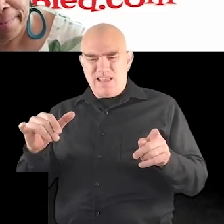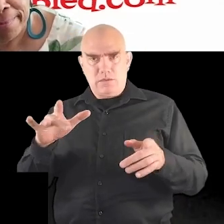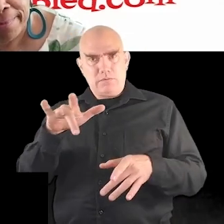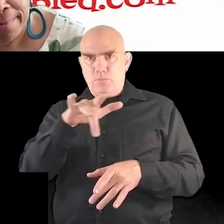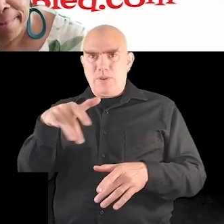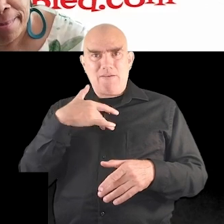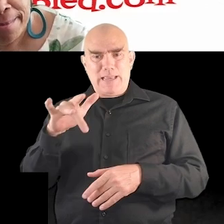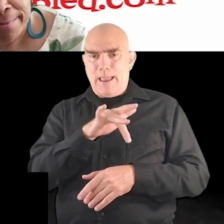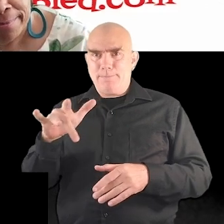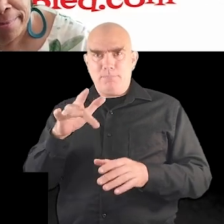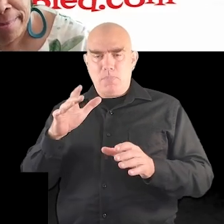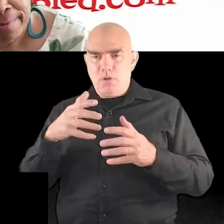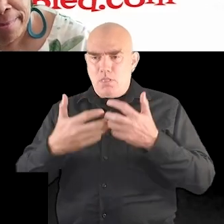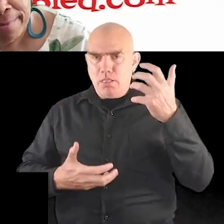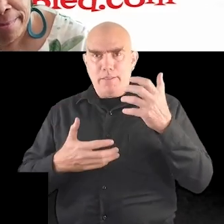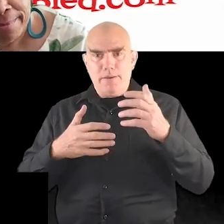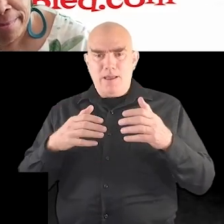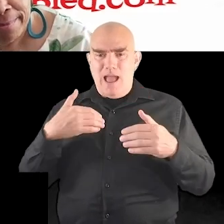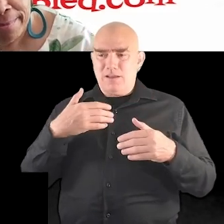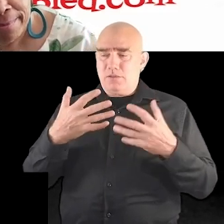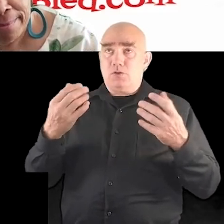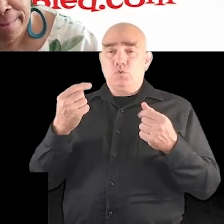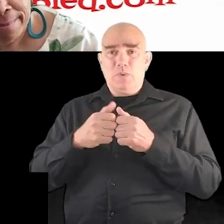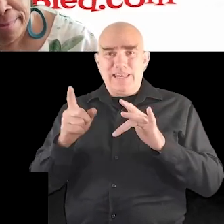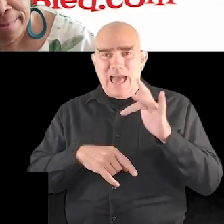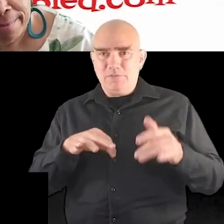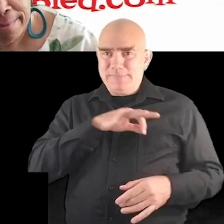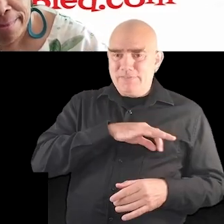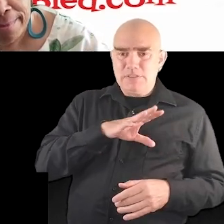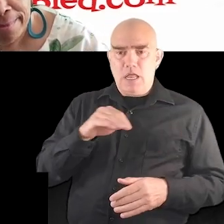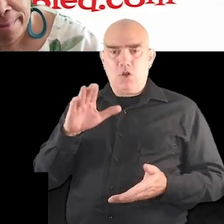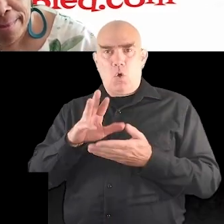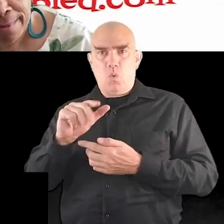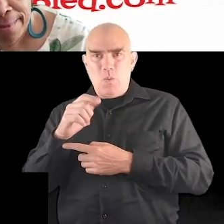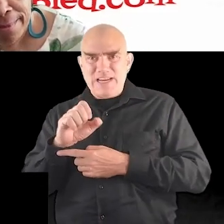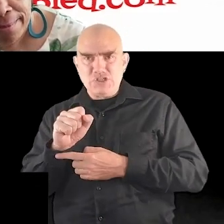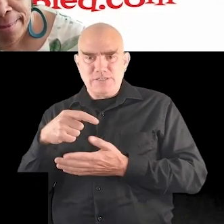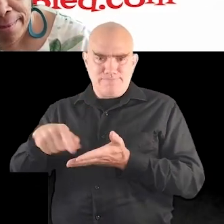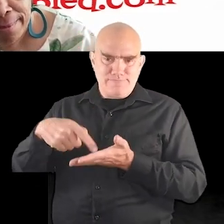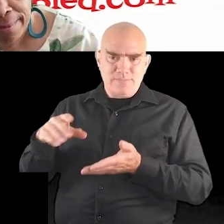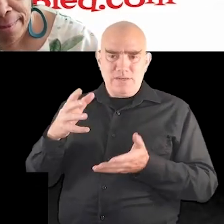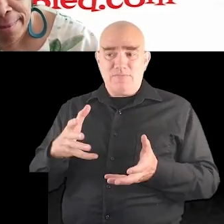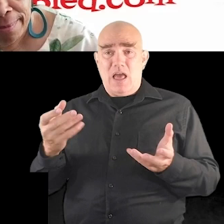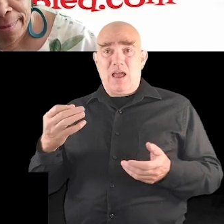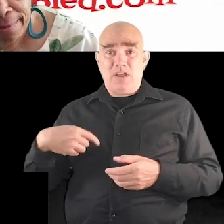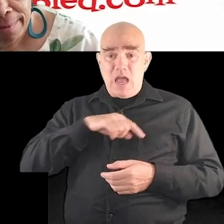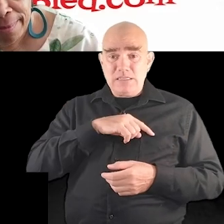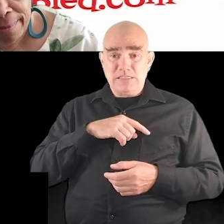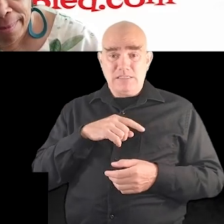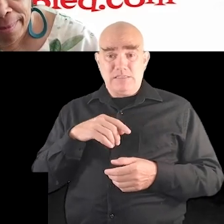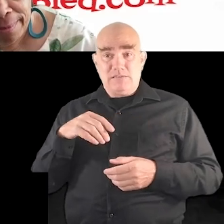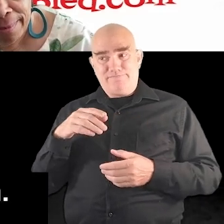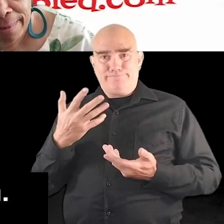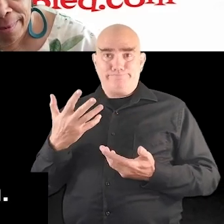for. There's a huge gap, and that has a lot to do with the lack of benefits and the low wages, and so which leaves a lot of